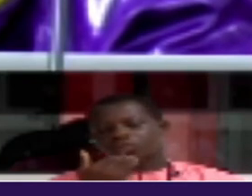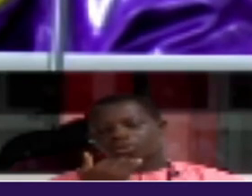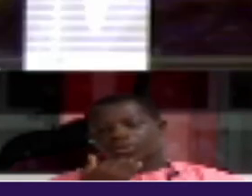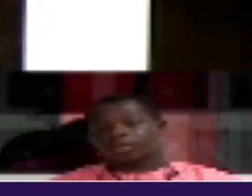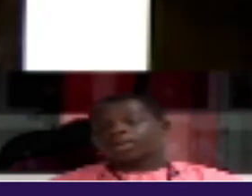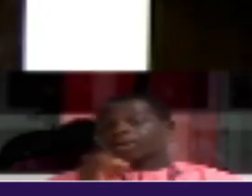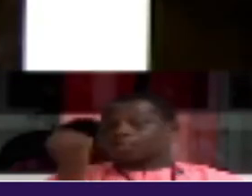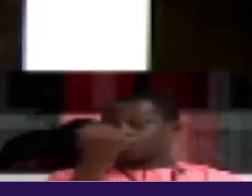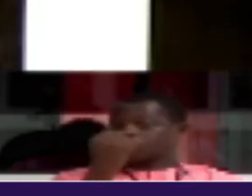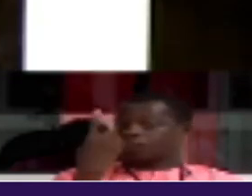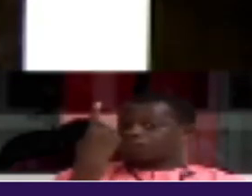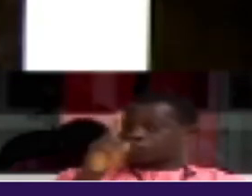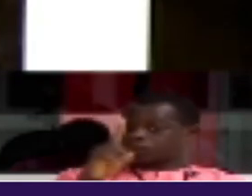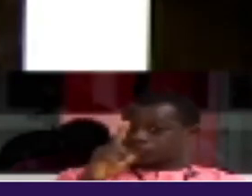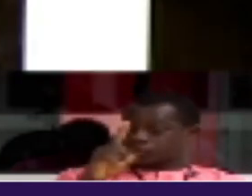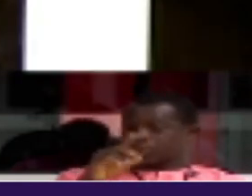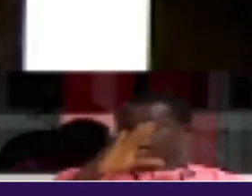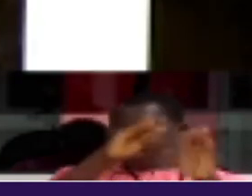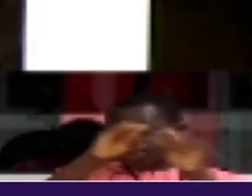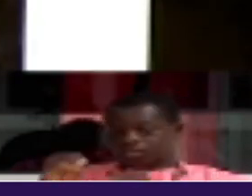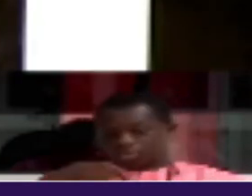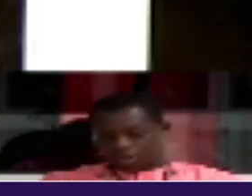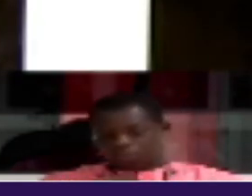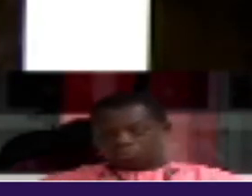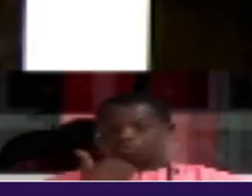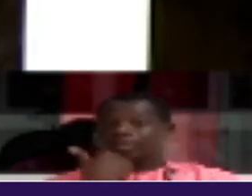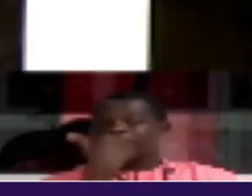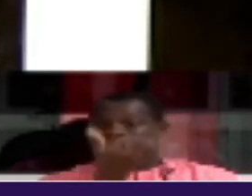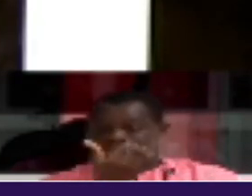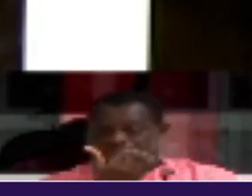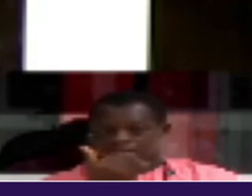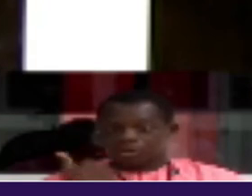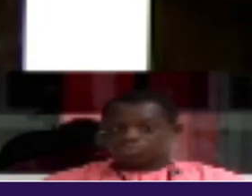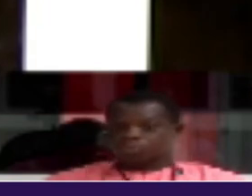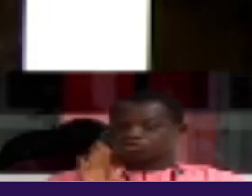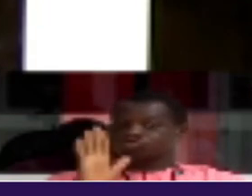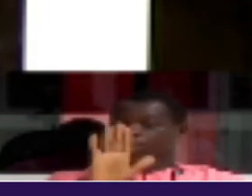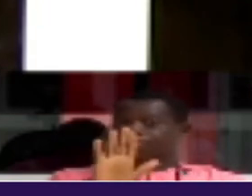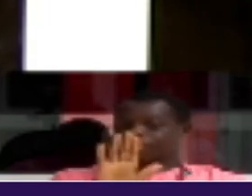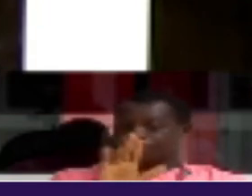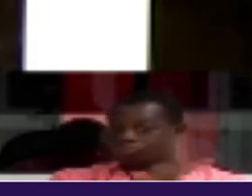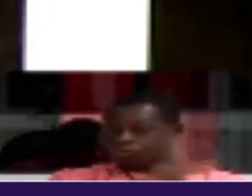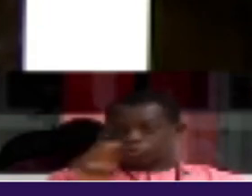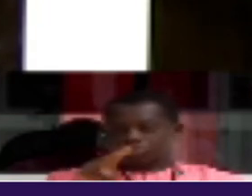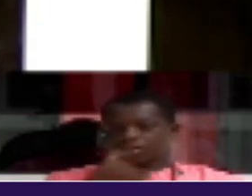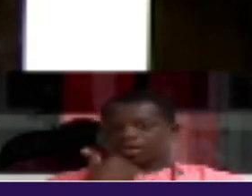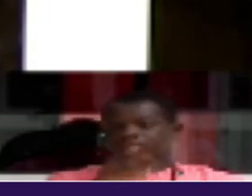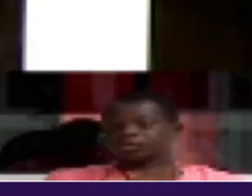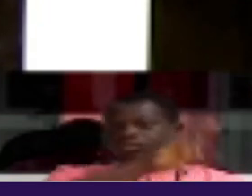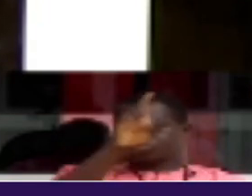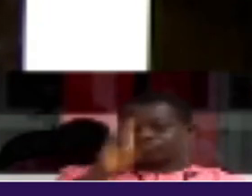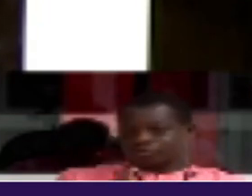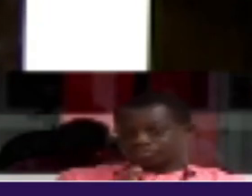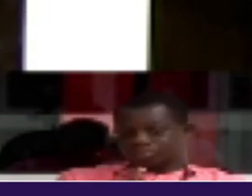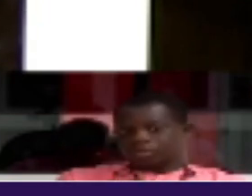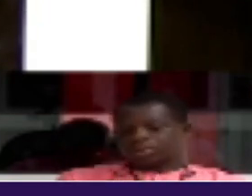Because since the first operation, I wanted to ask, I was stopped for not asking questions.